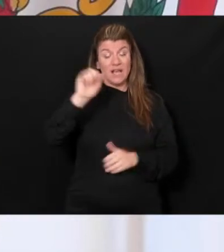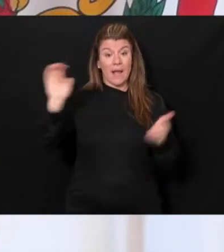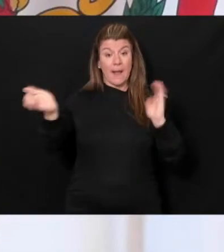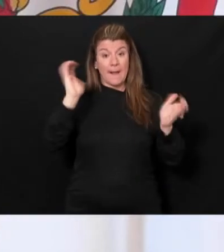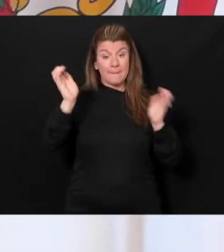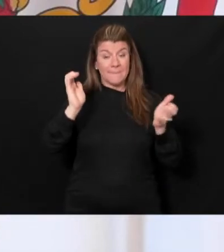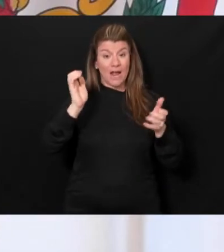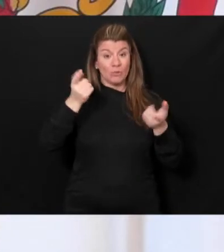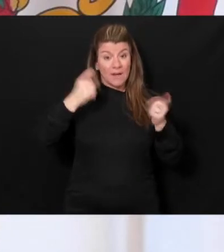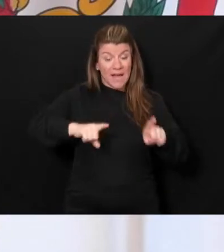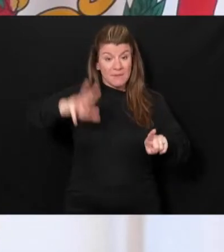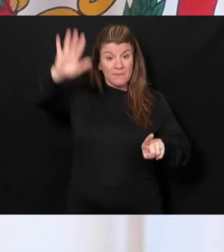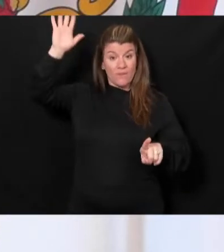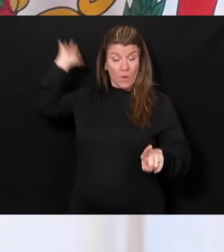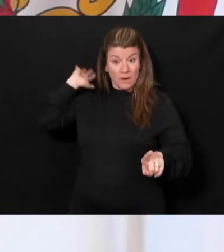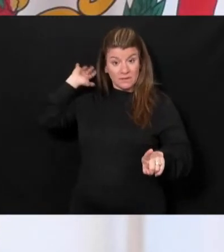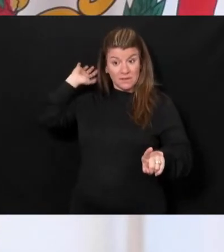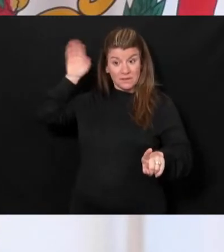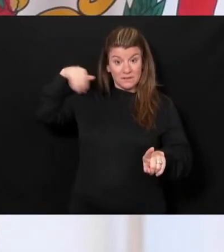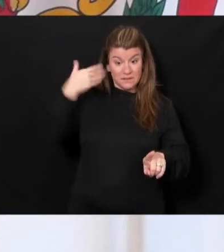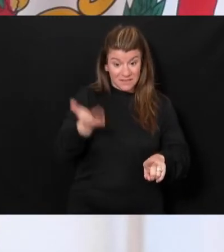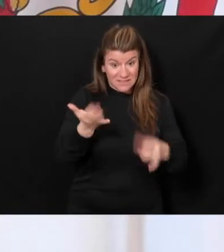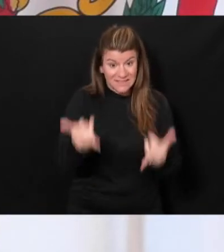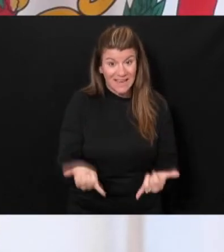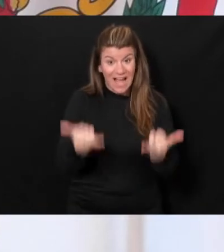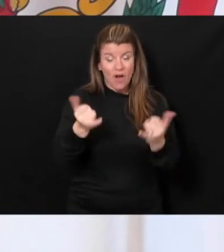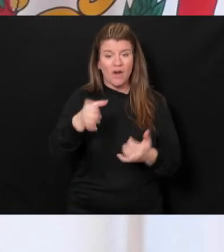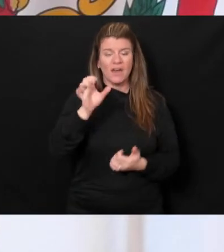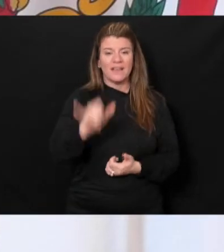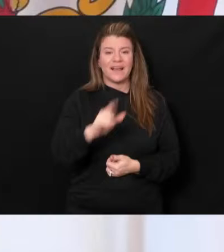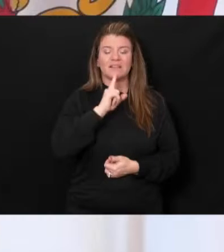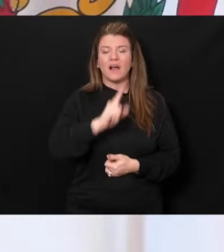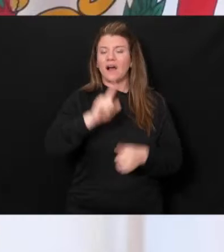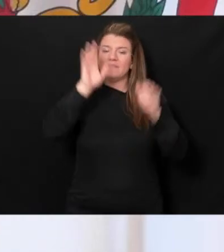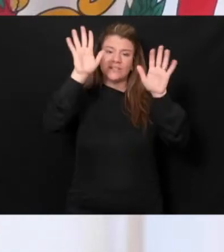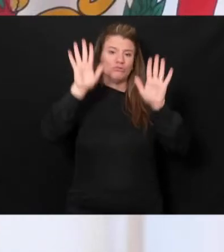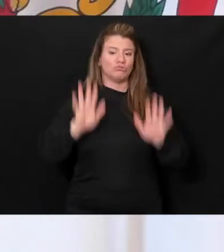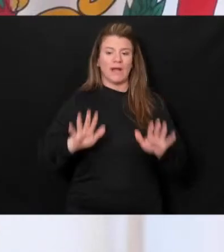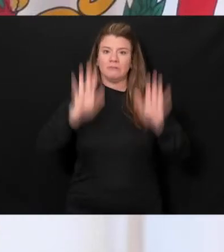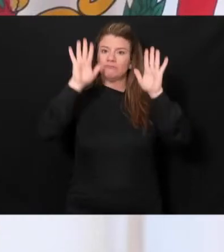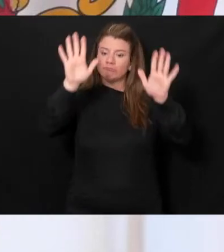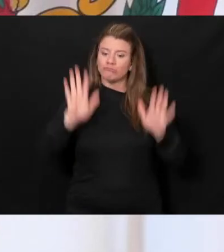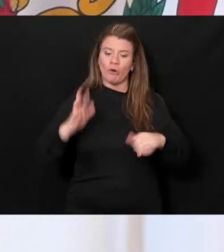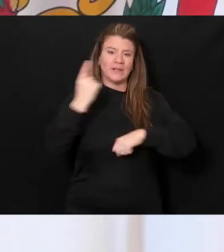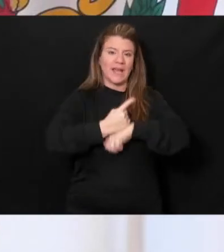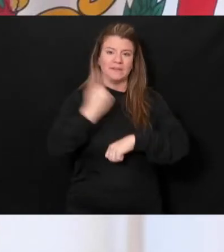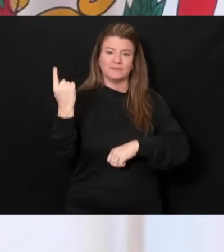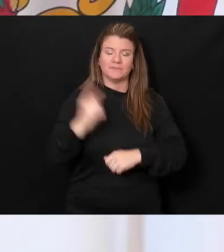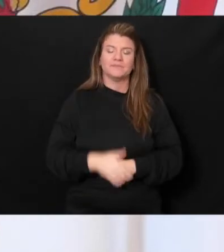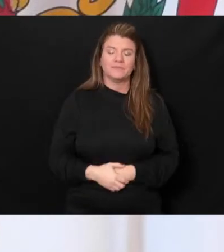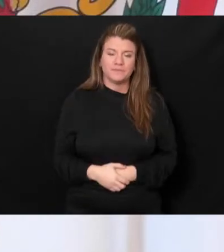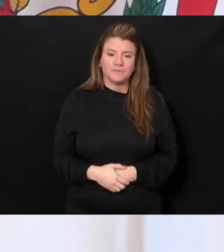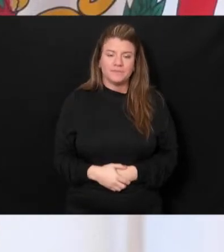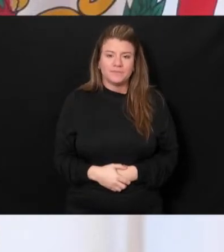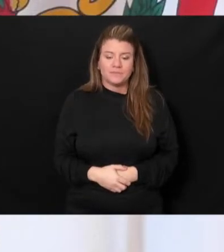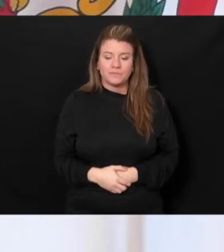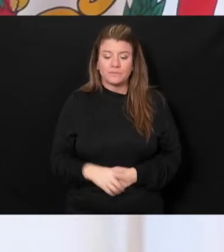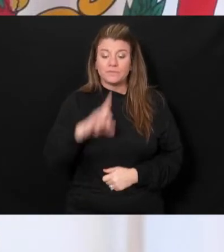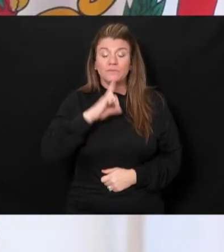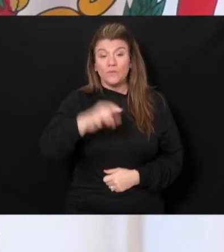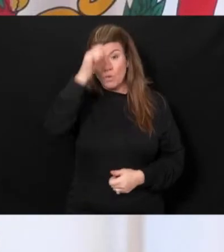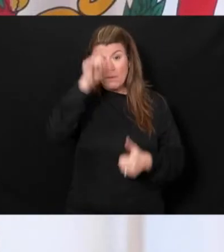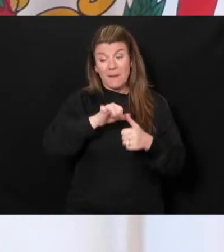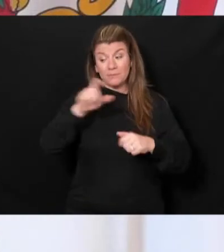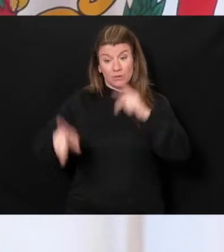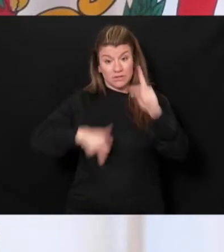compared to where we've been was an awfully, awfully great day for me. So remember those